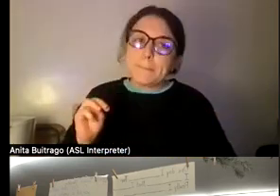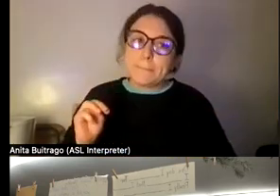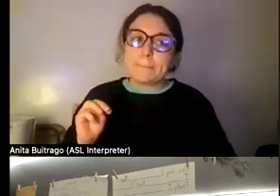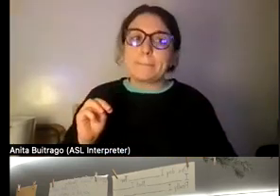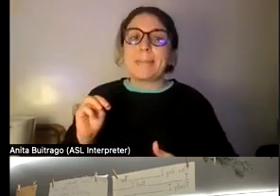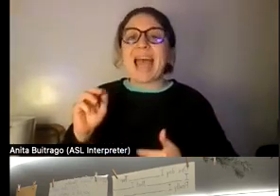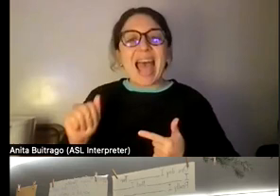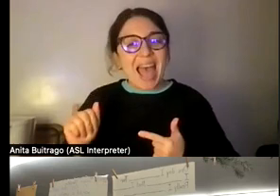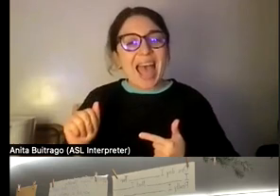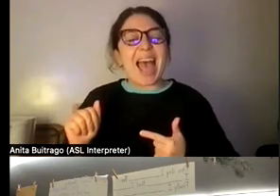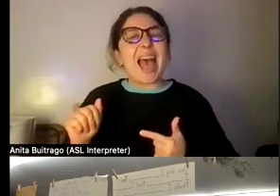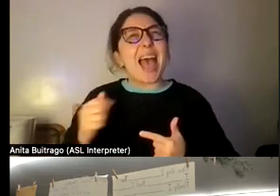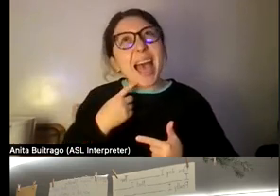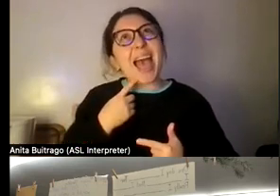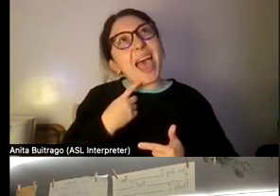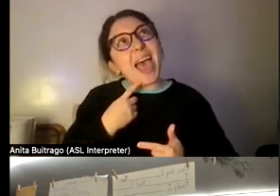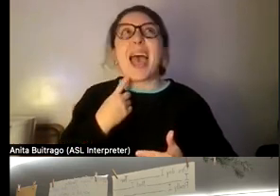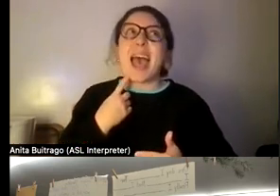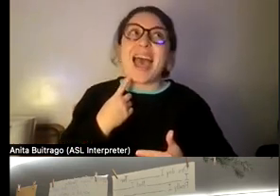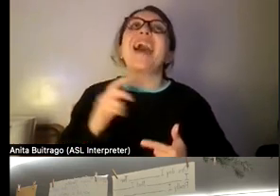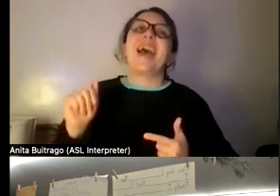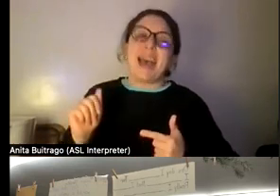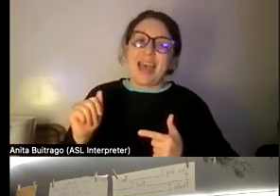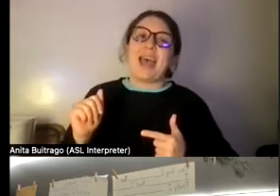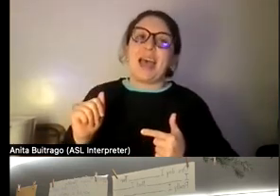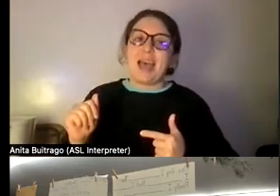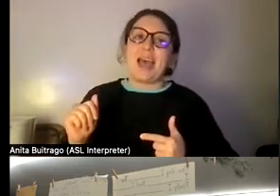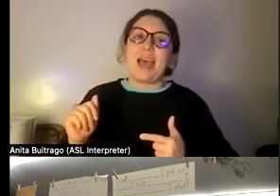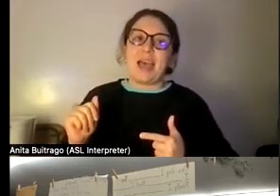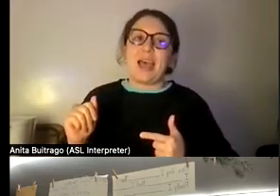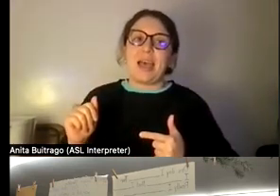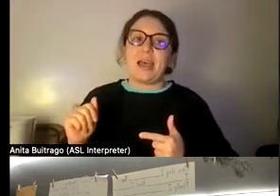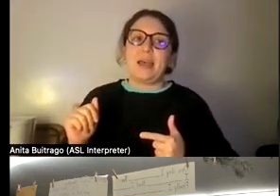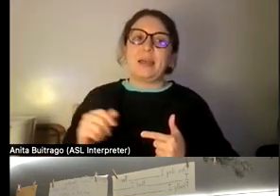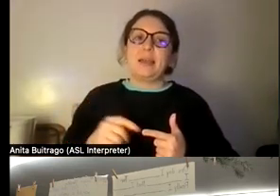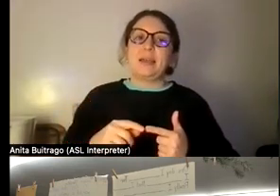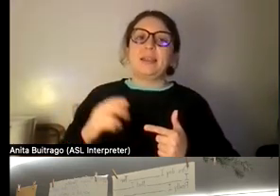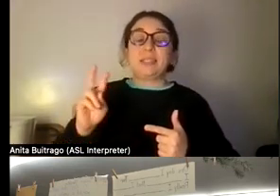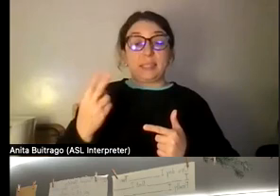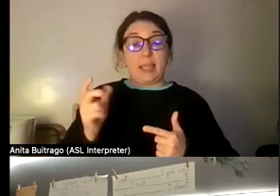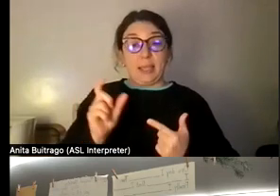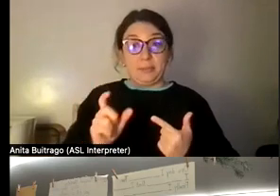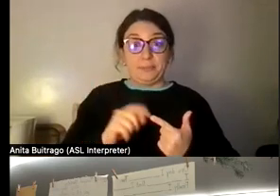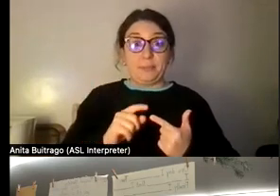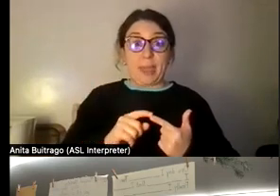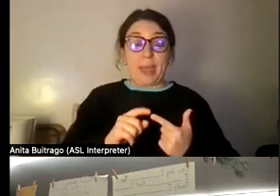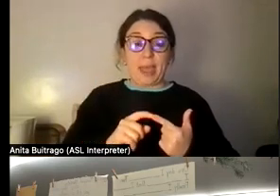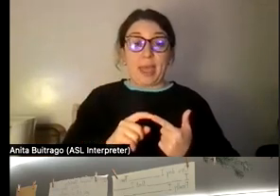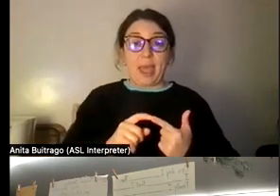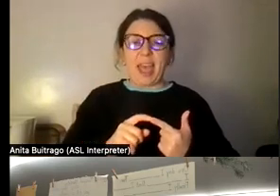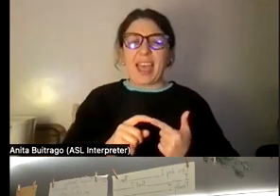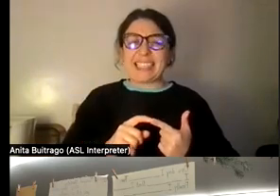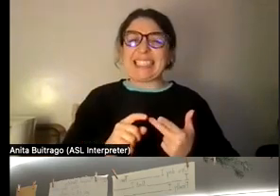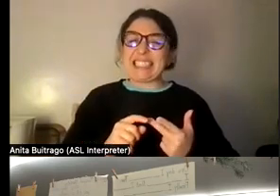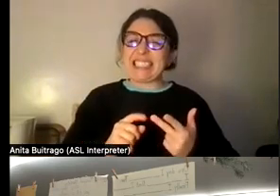which letter says It's A. You need to write that on the second sound line. All right, and then the last sound, I'm